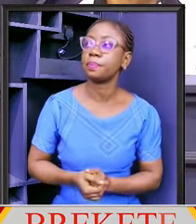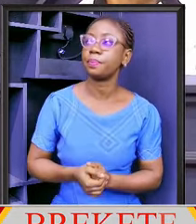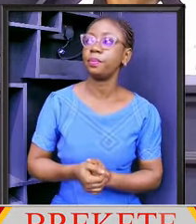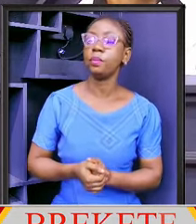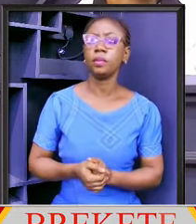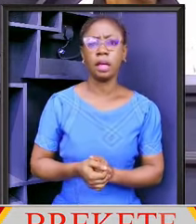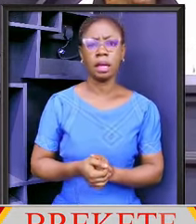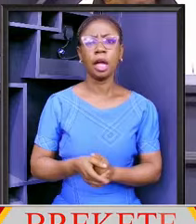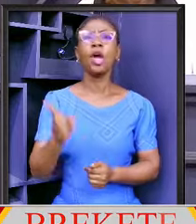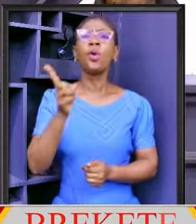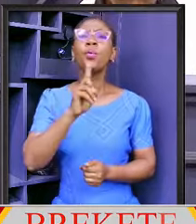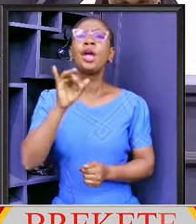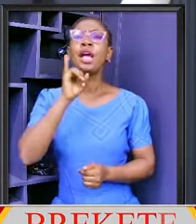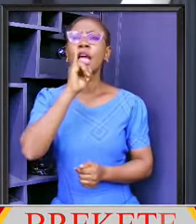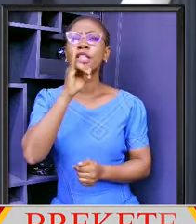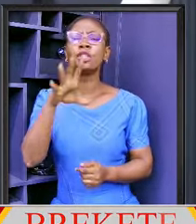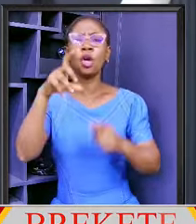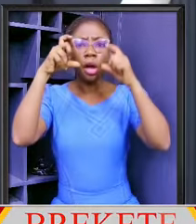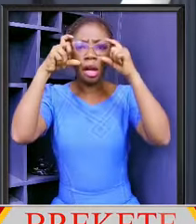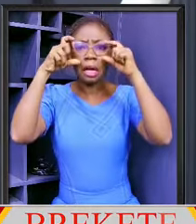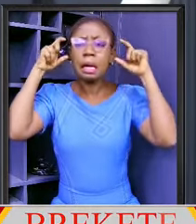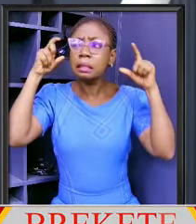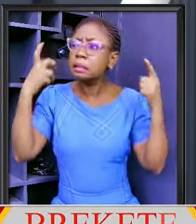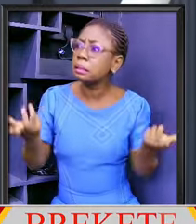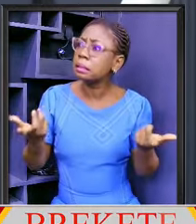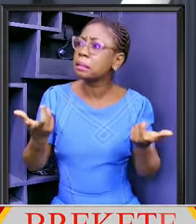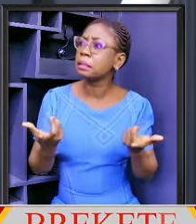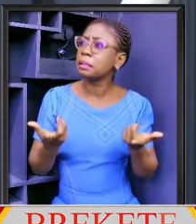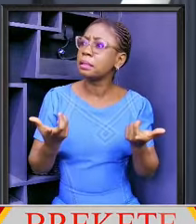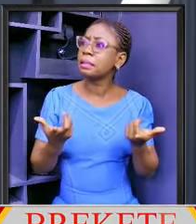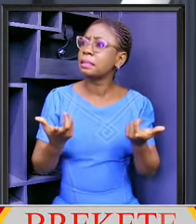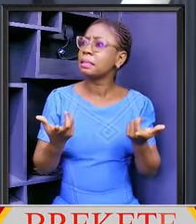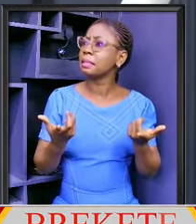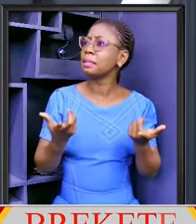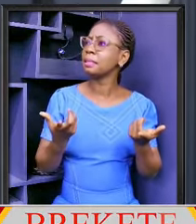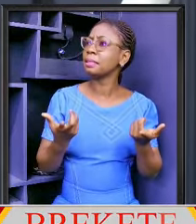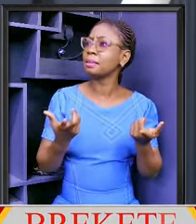your glasses. My honorable president.